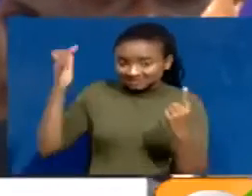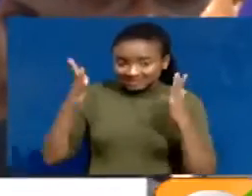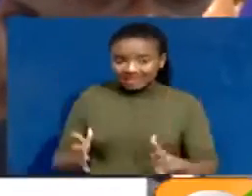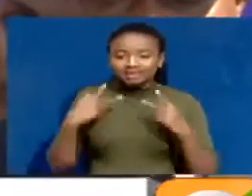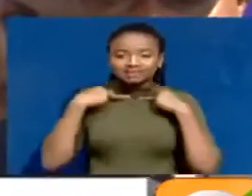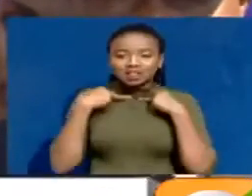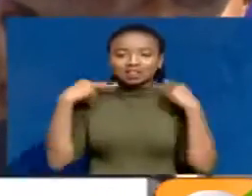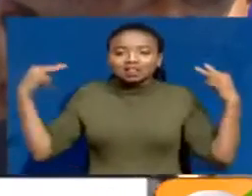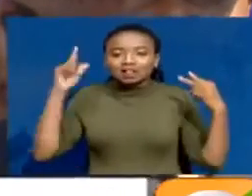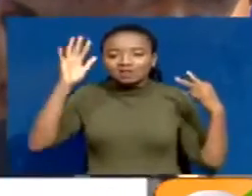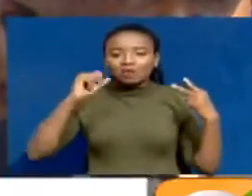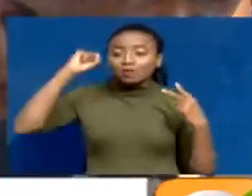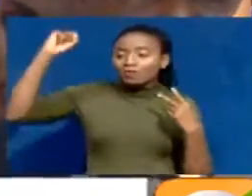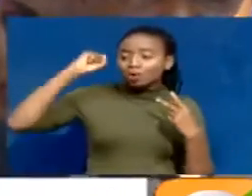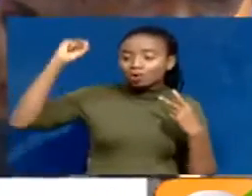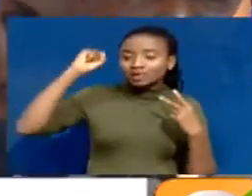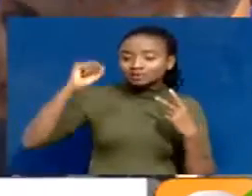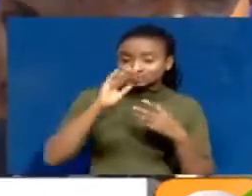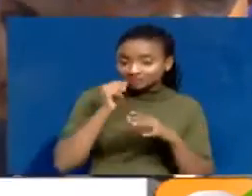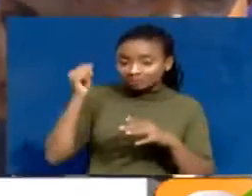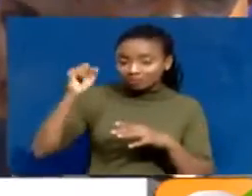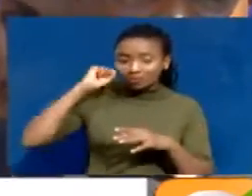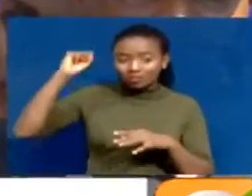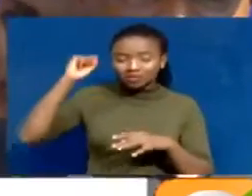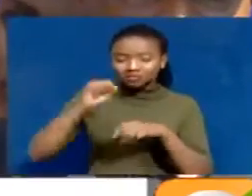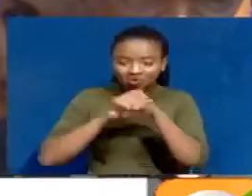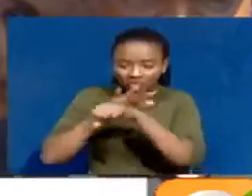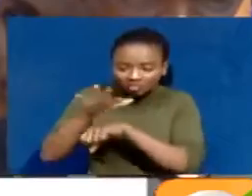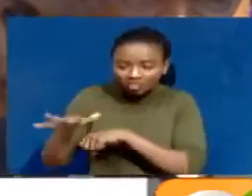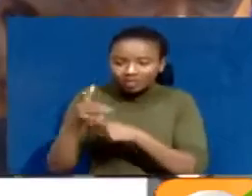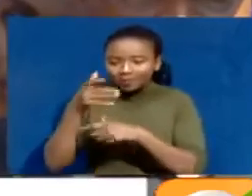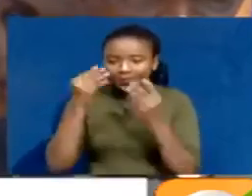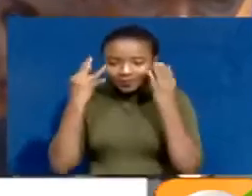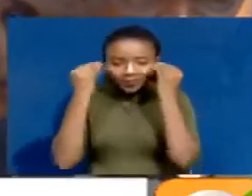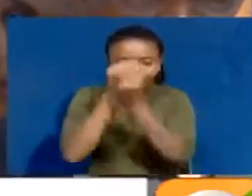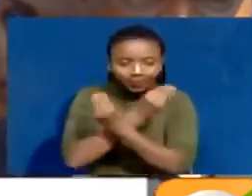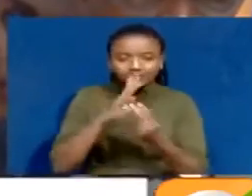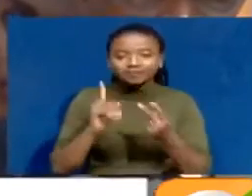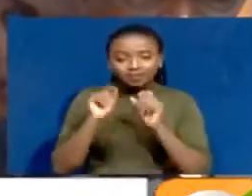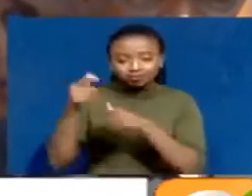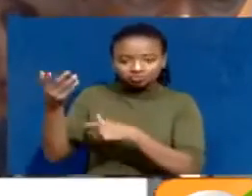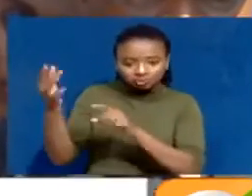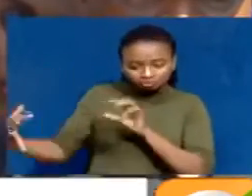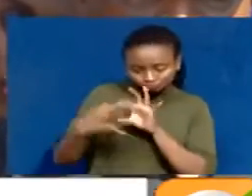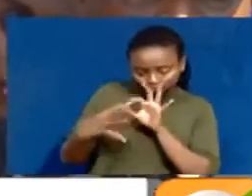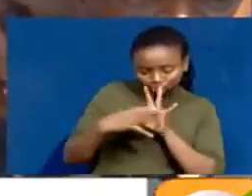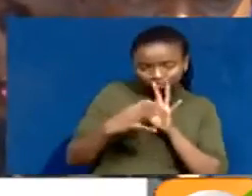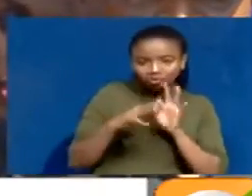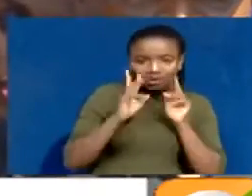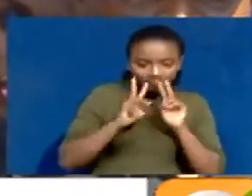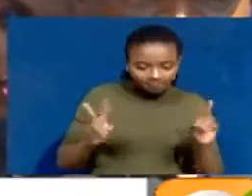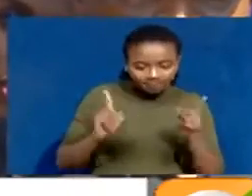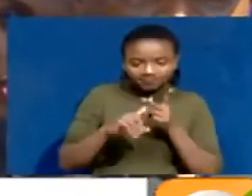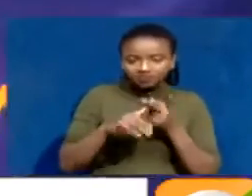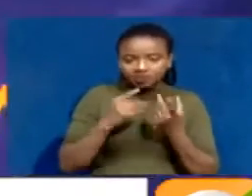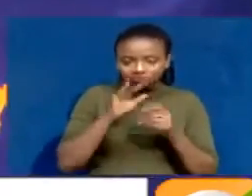politics of deceit and invite them into the politics of hard work, peaceful coexistence, good